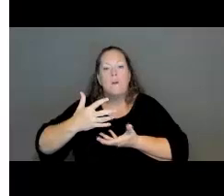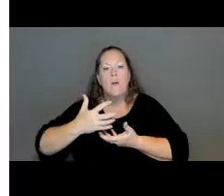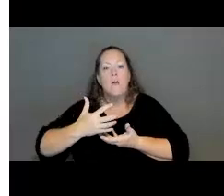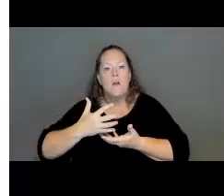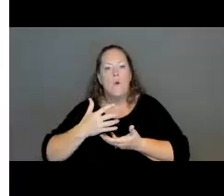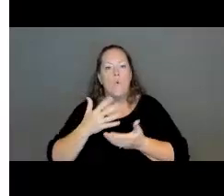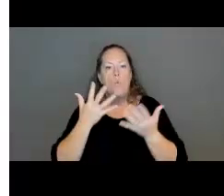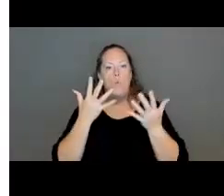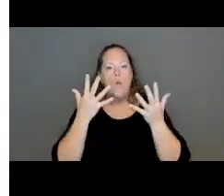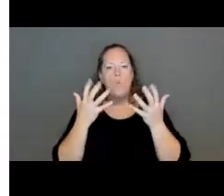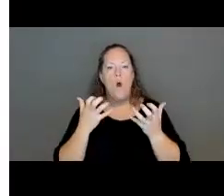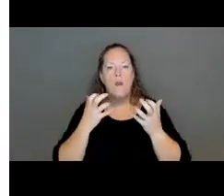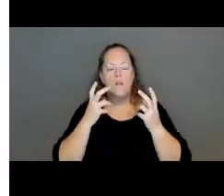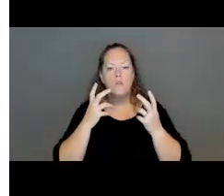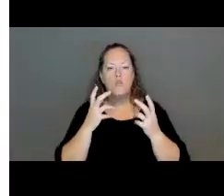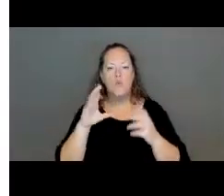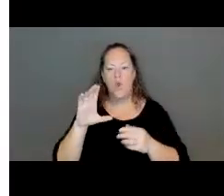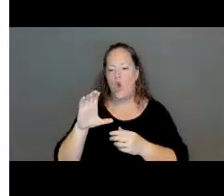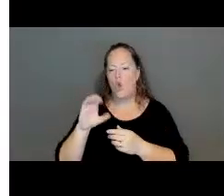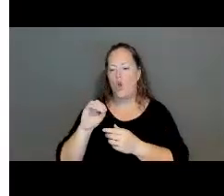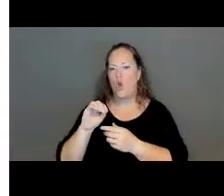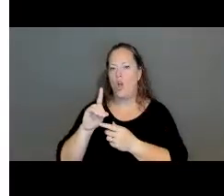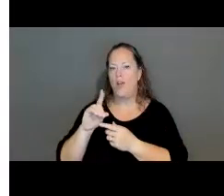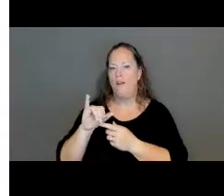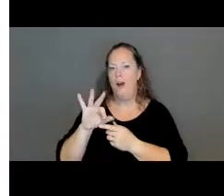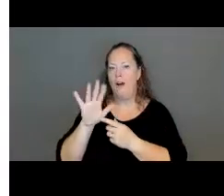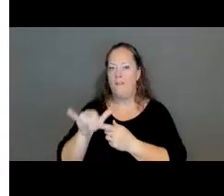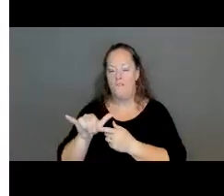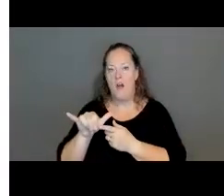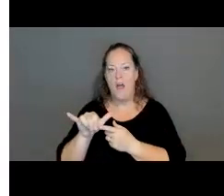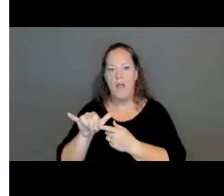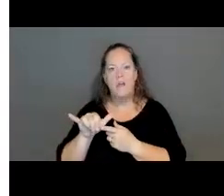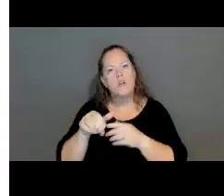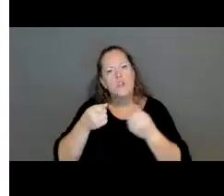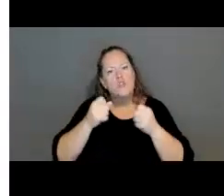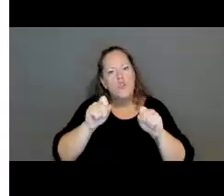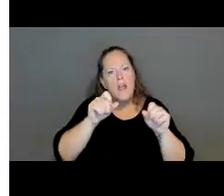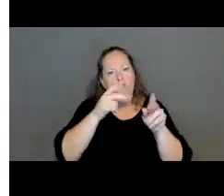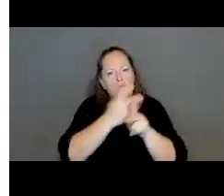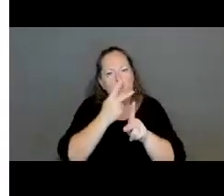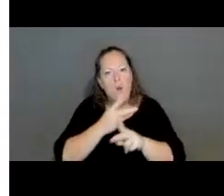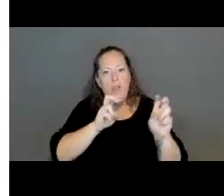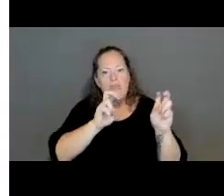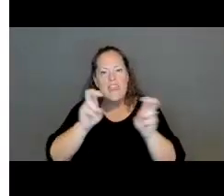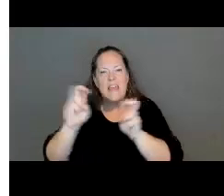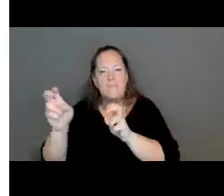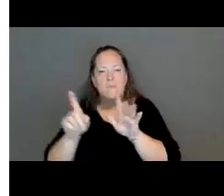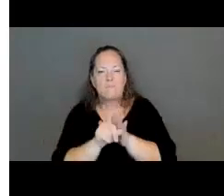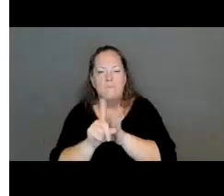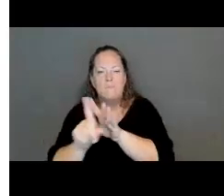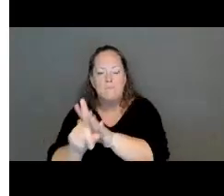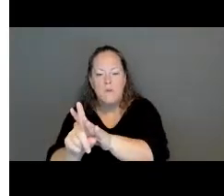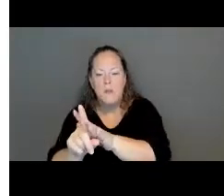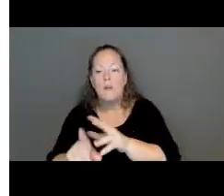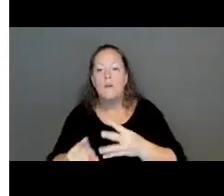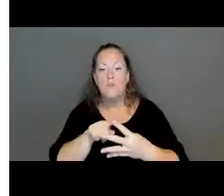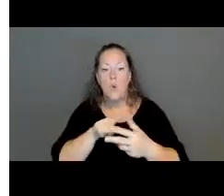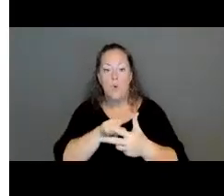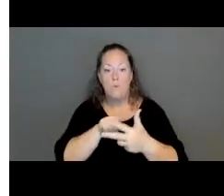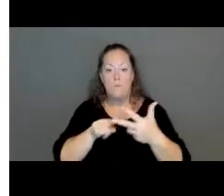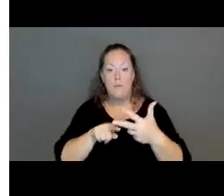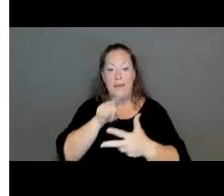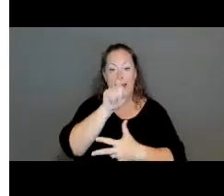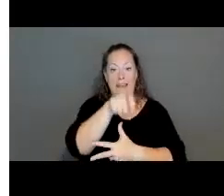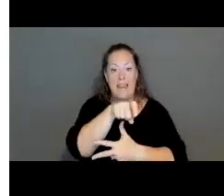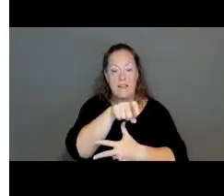of mentions within 3 categories. So we identify needs, challenges, and impacts